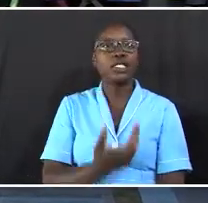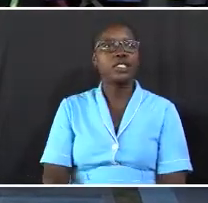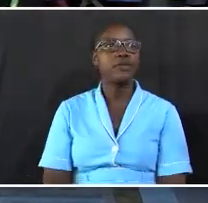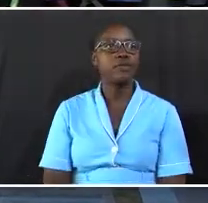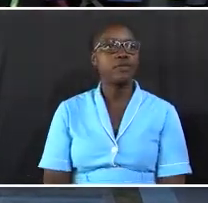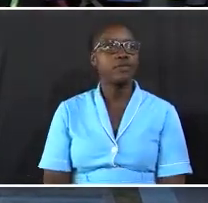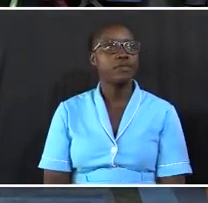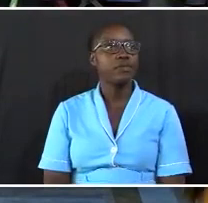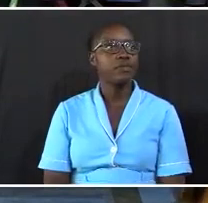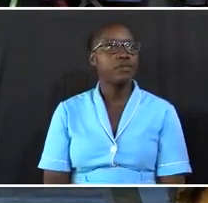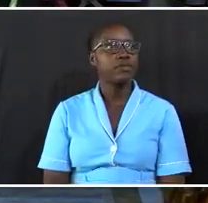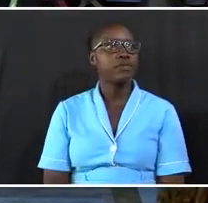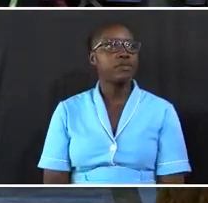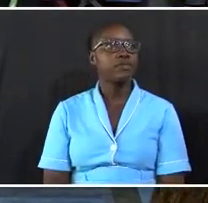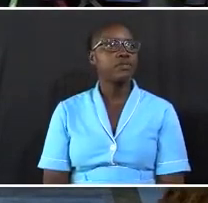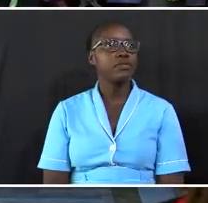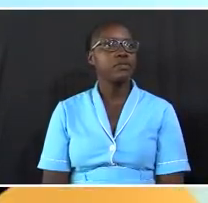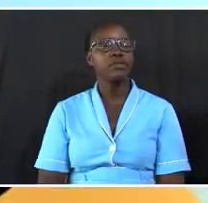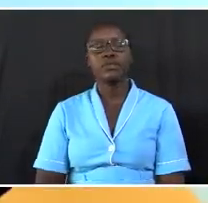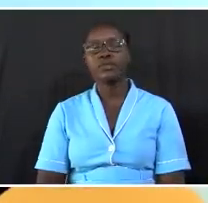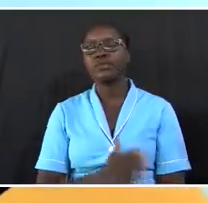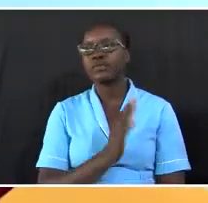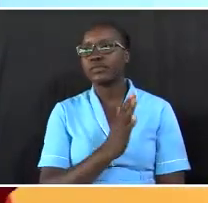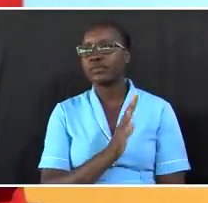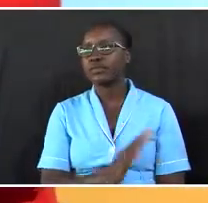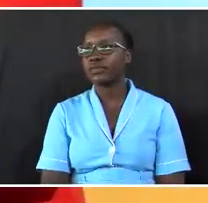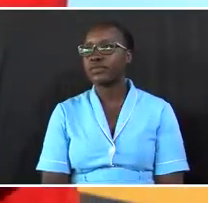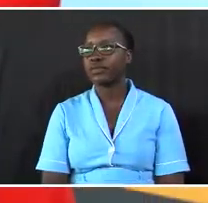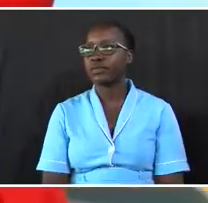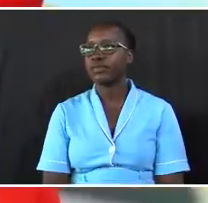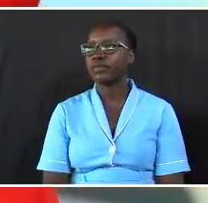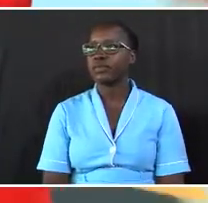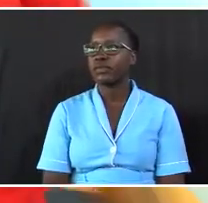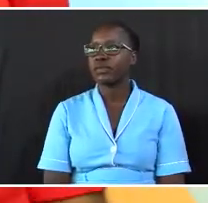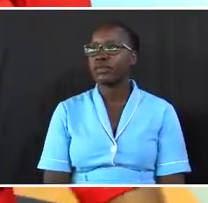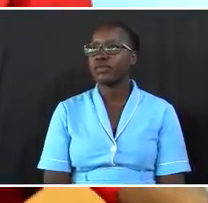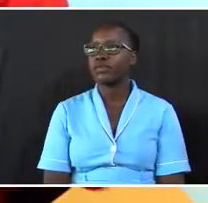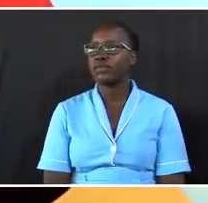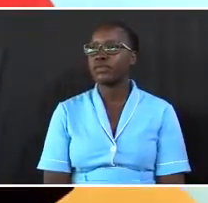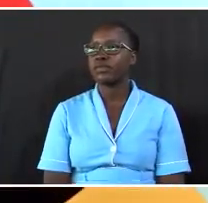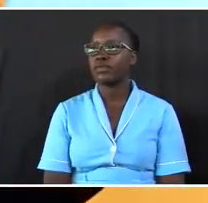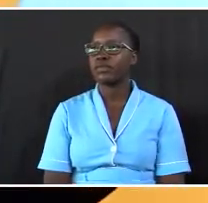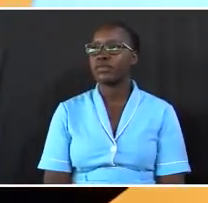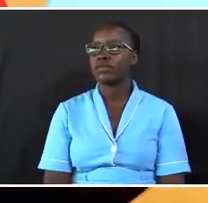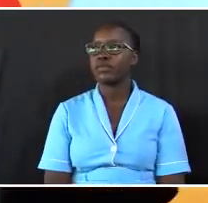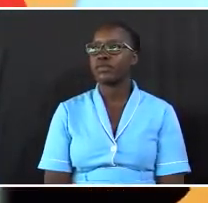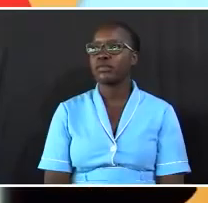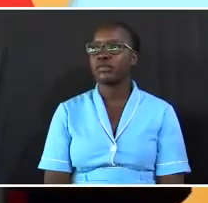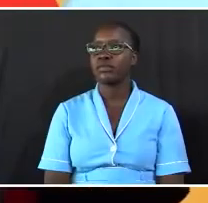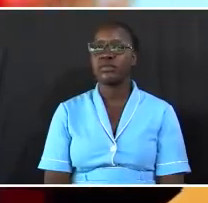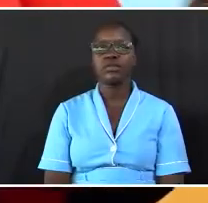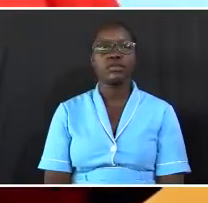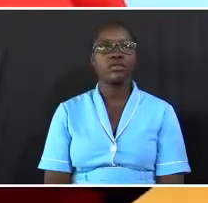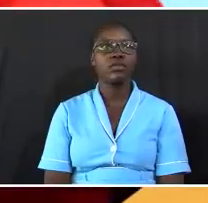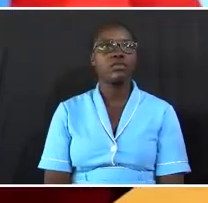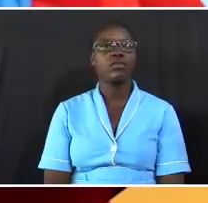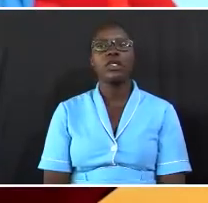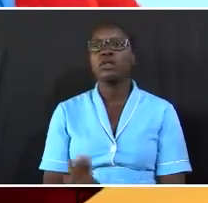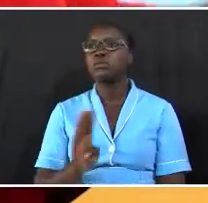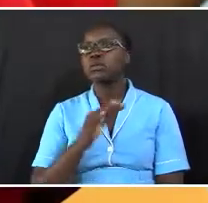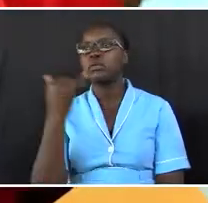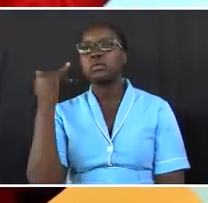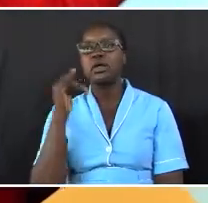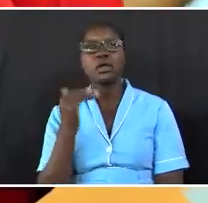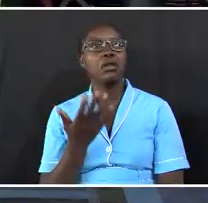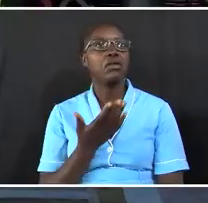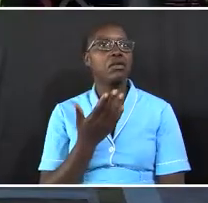Sabbath. Can you wave back at me, ladies in red and white? And now I want to greet the ladies in blue,